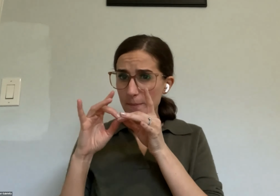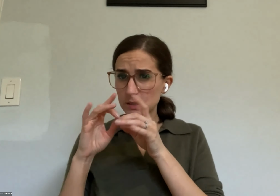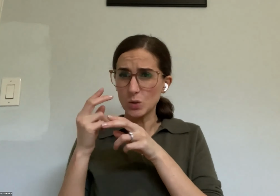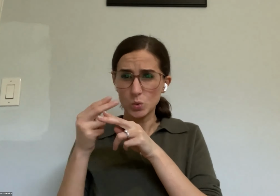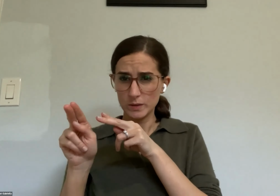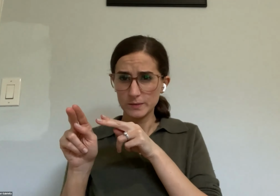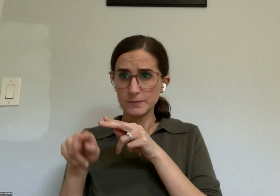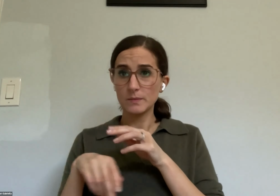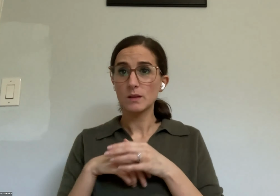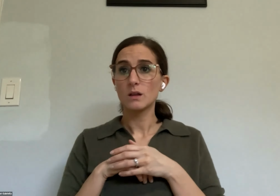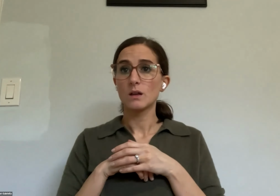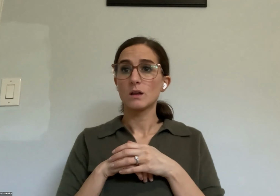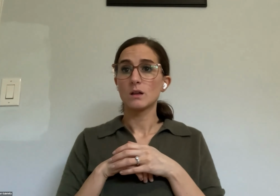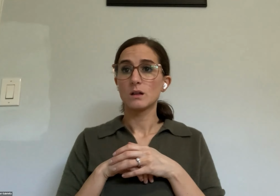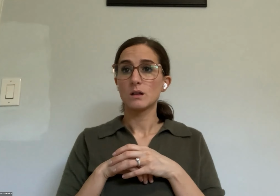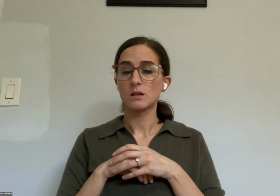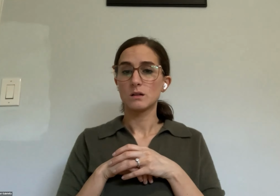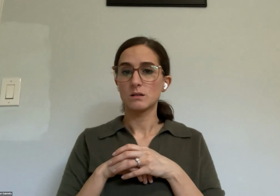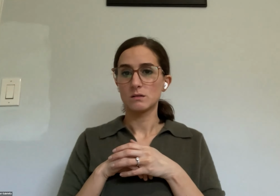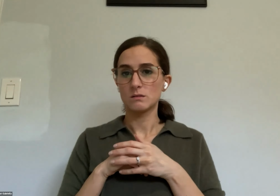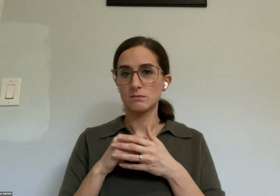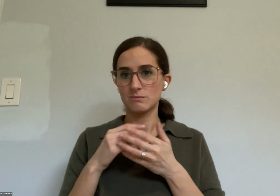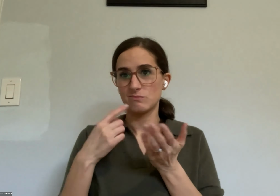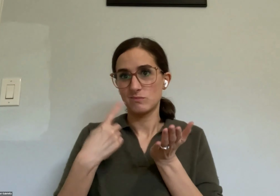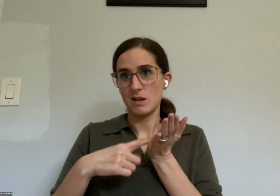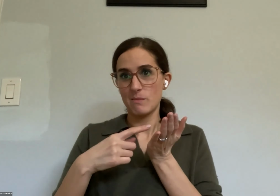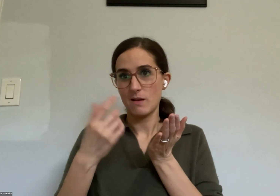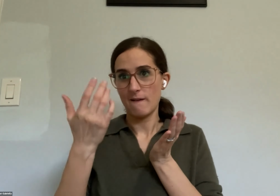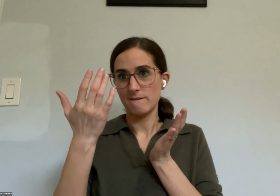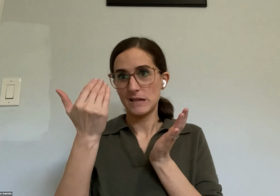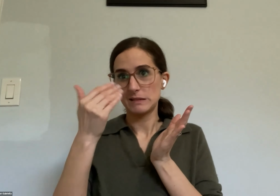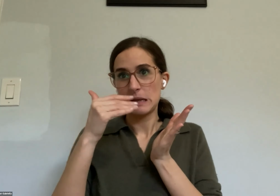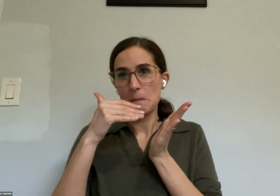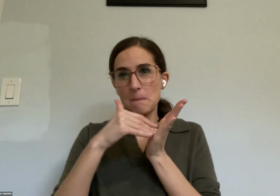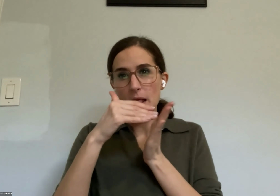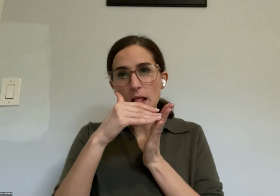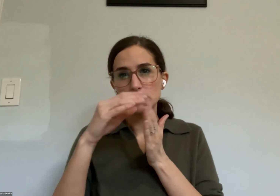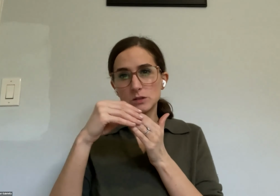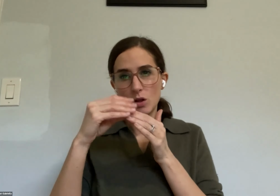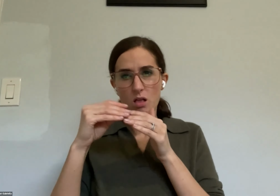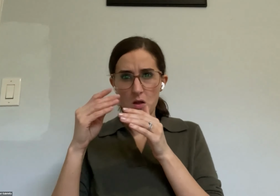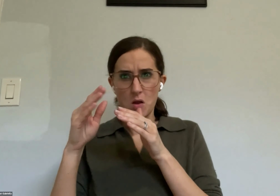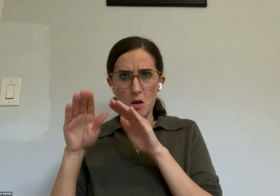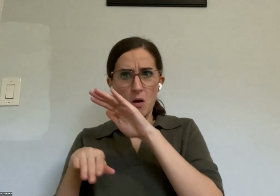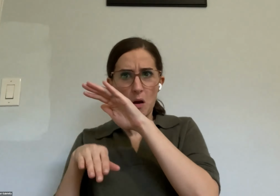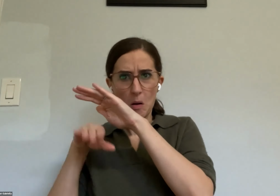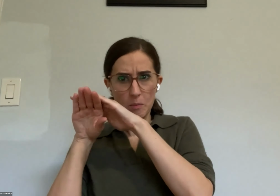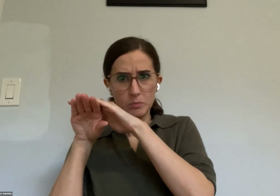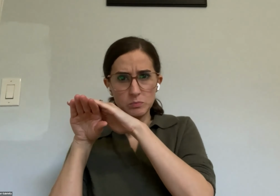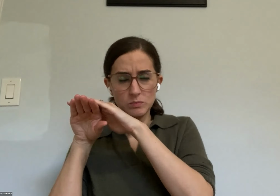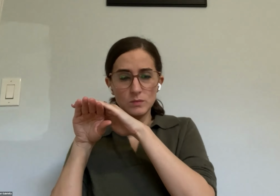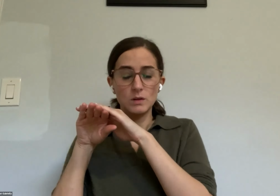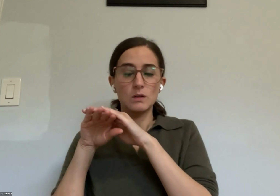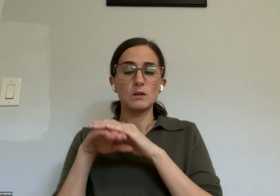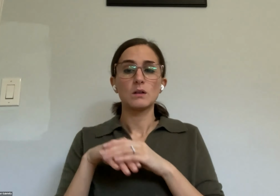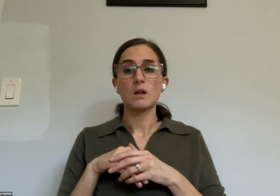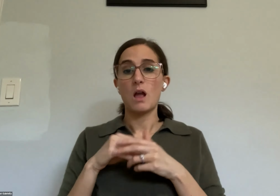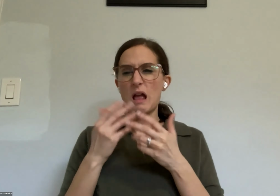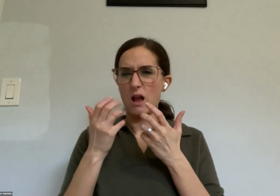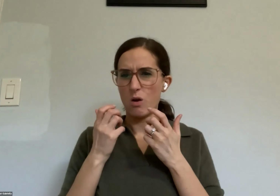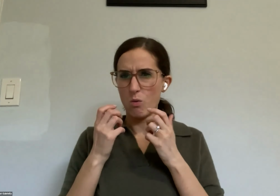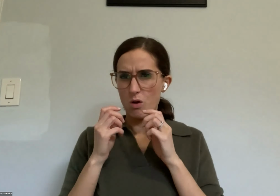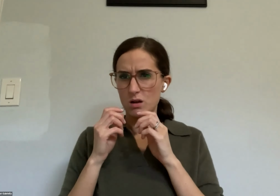We're talking about $15 million potentially, up to a max of 15 million. So I just want to clarify